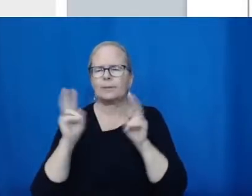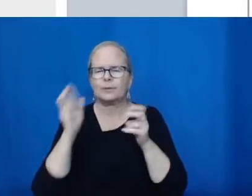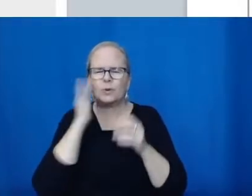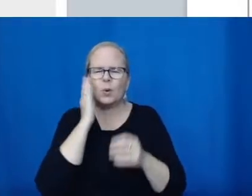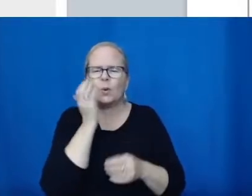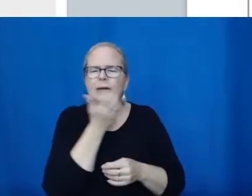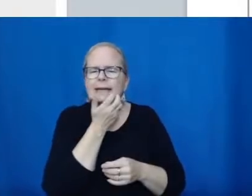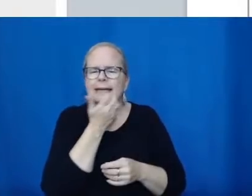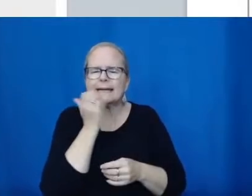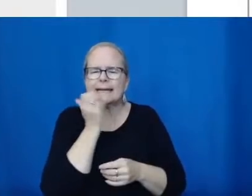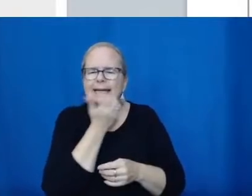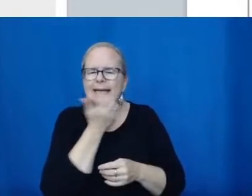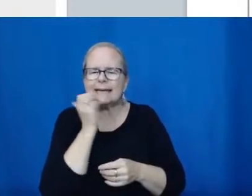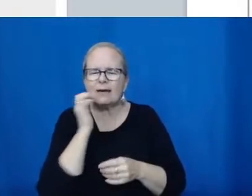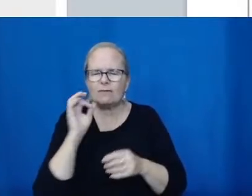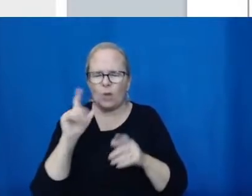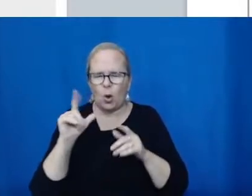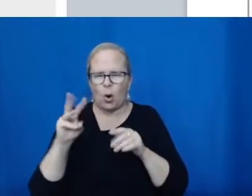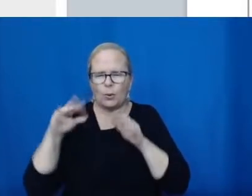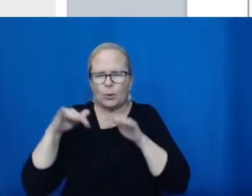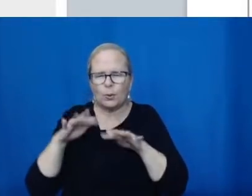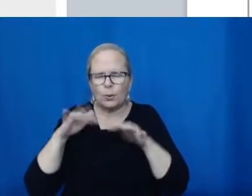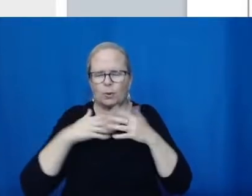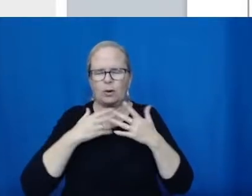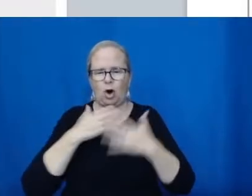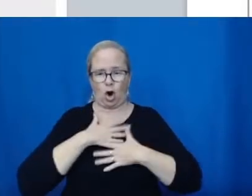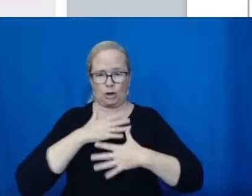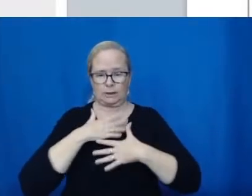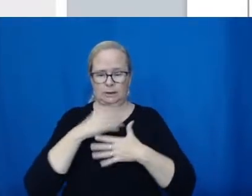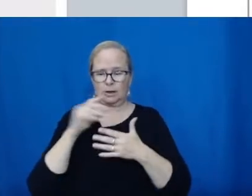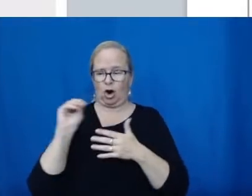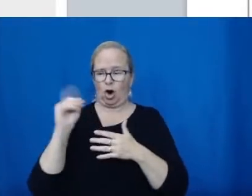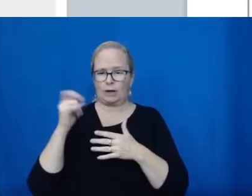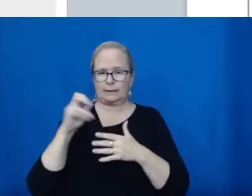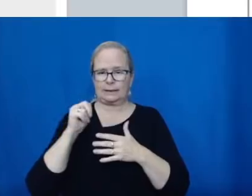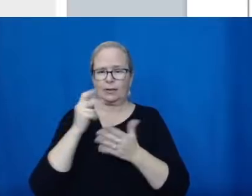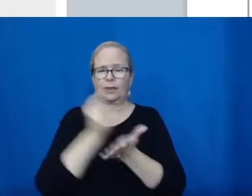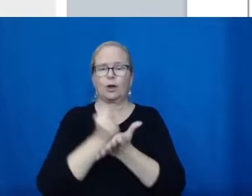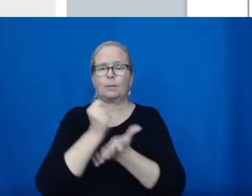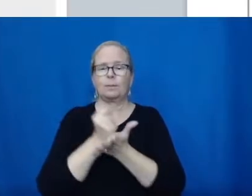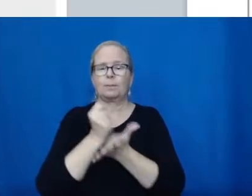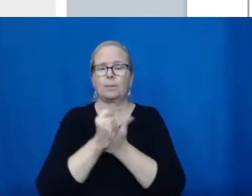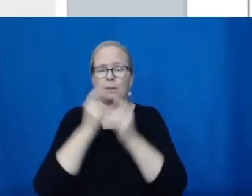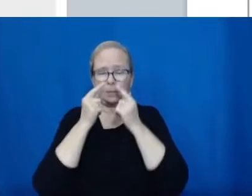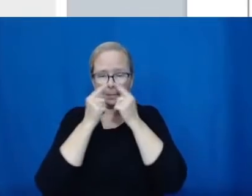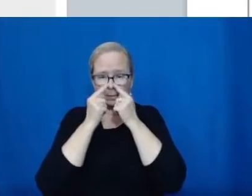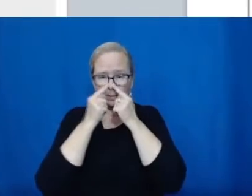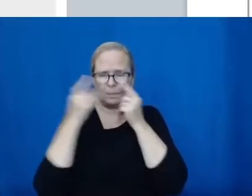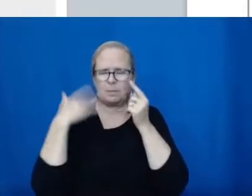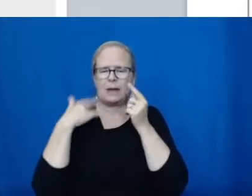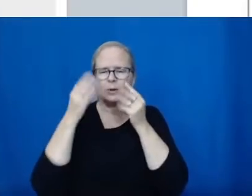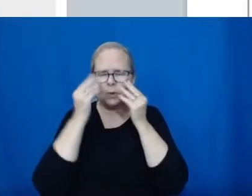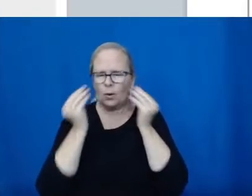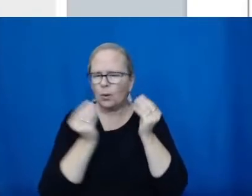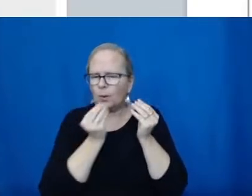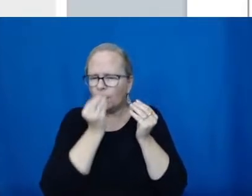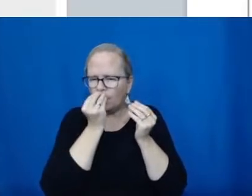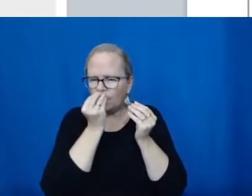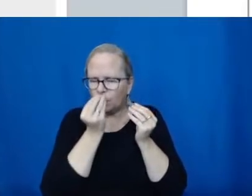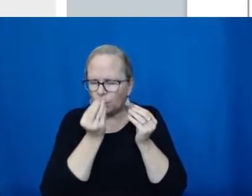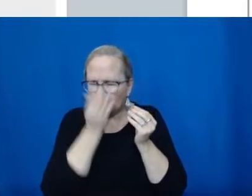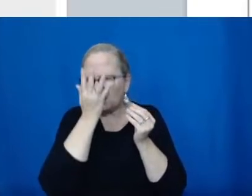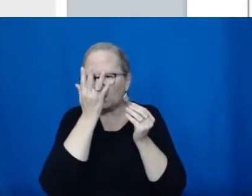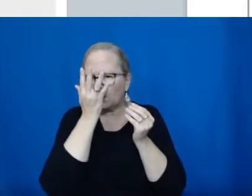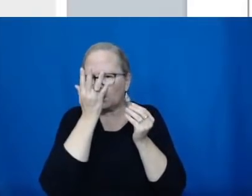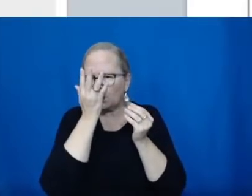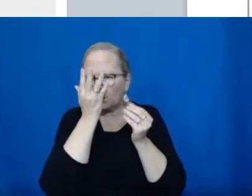nose. And this is the highest, closest that a non-ICU ward can get to a ventilator. So some